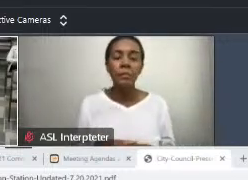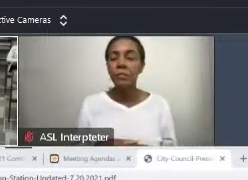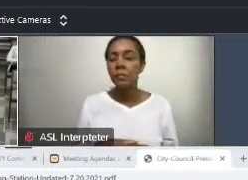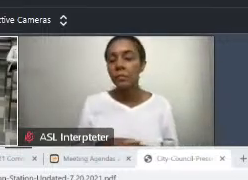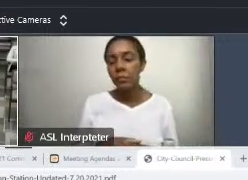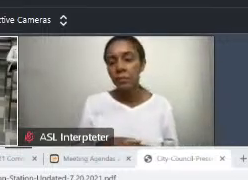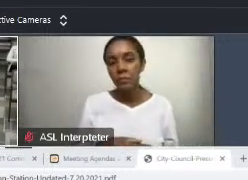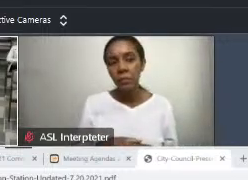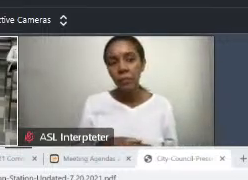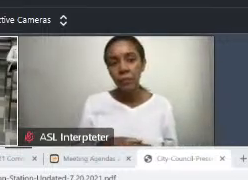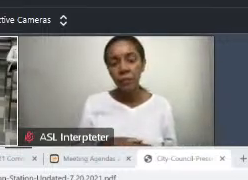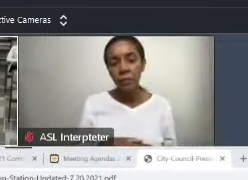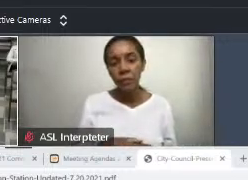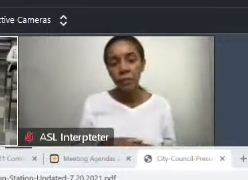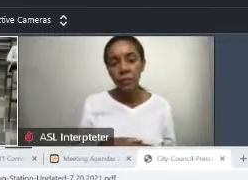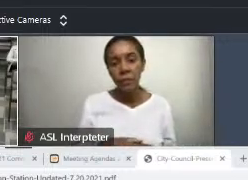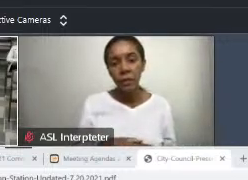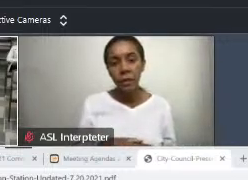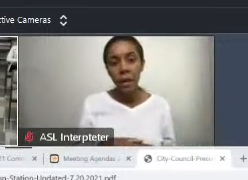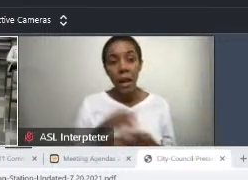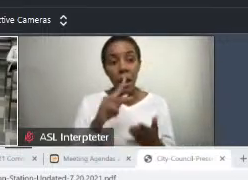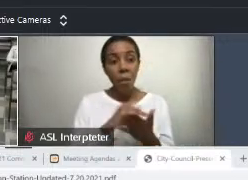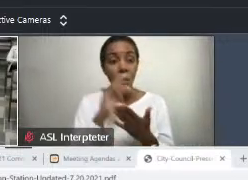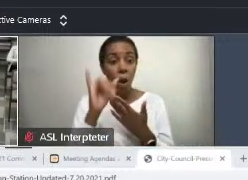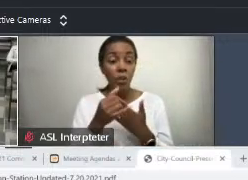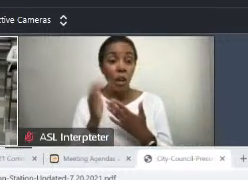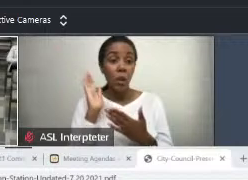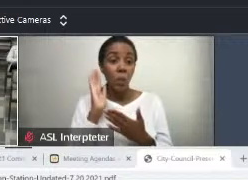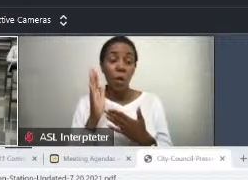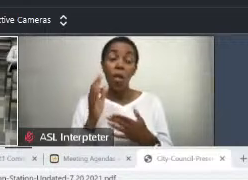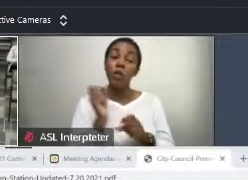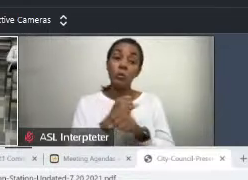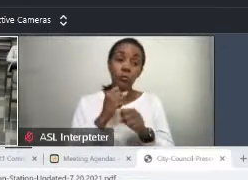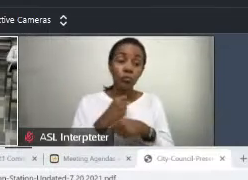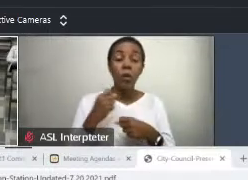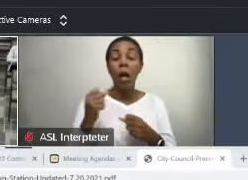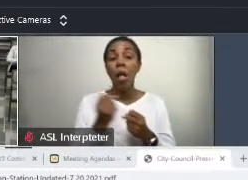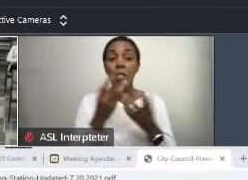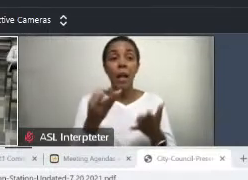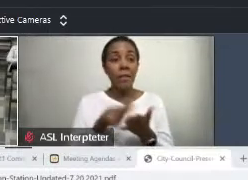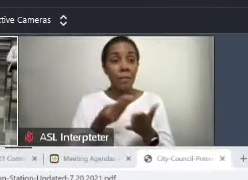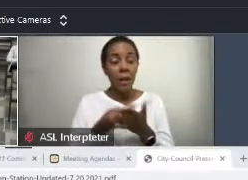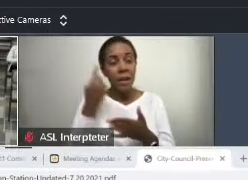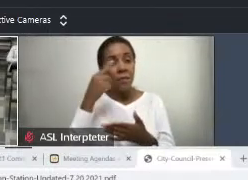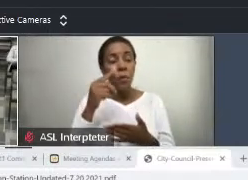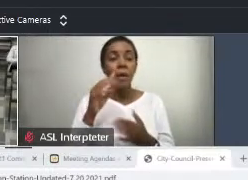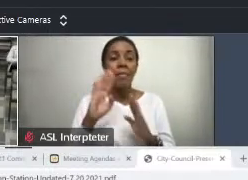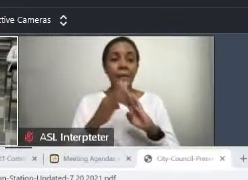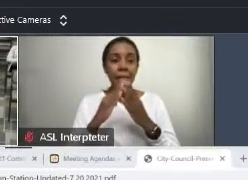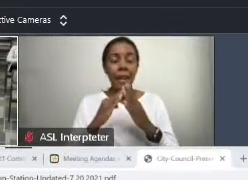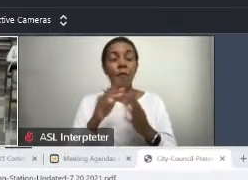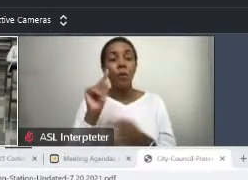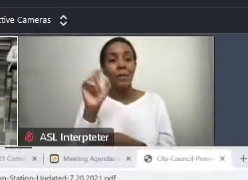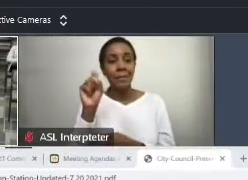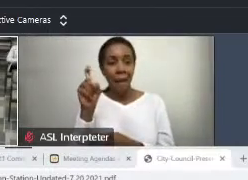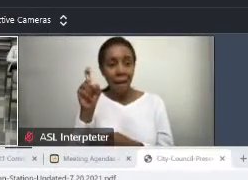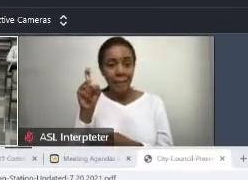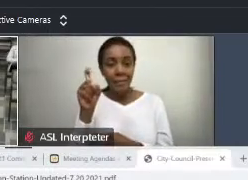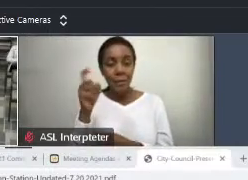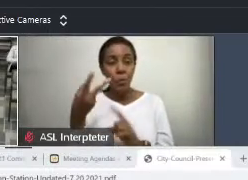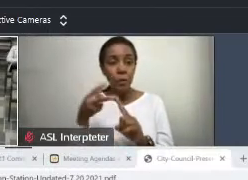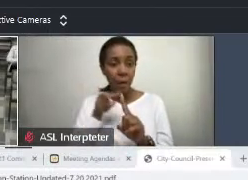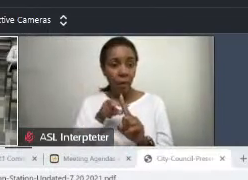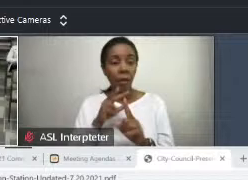It will be a project that generates considerable revenue for the city, for the TDZ from a tax perspective.